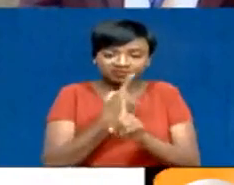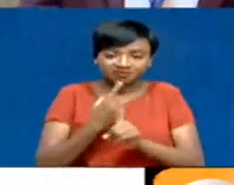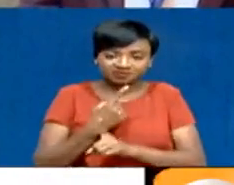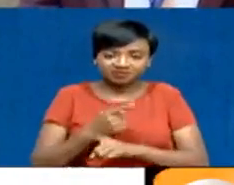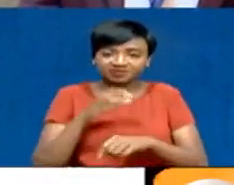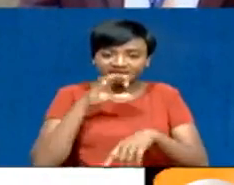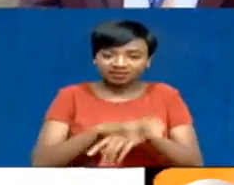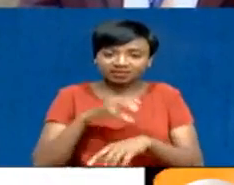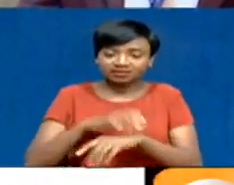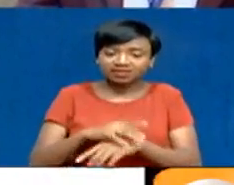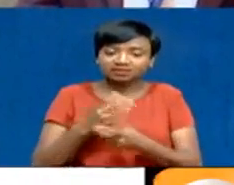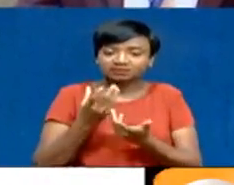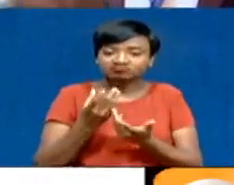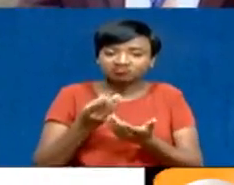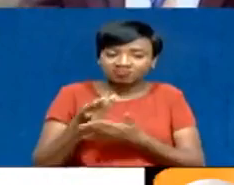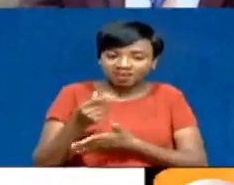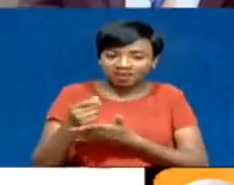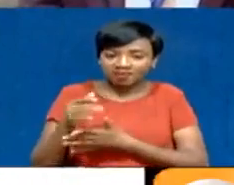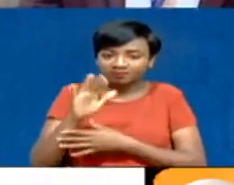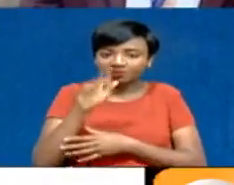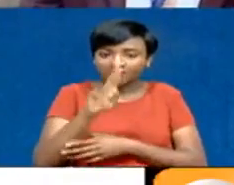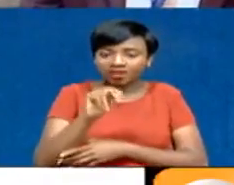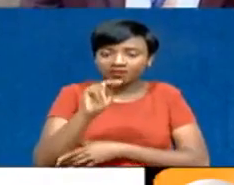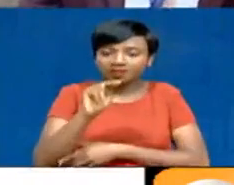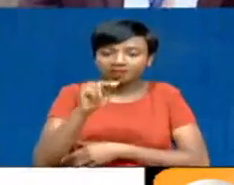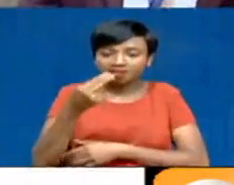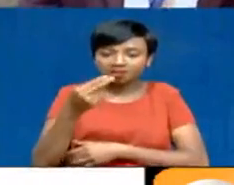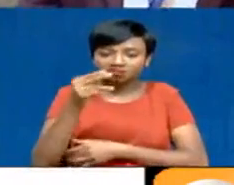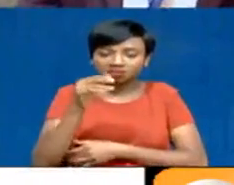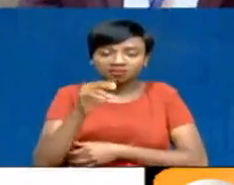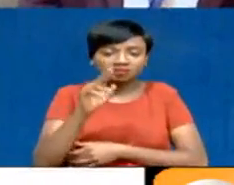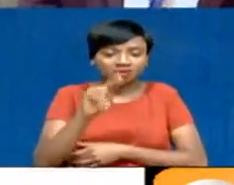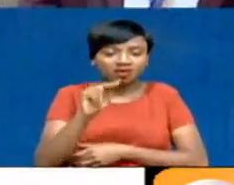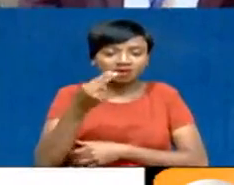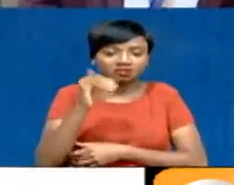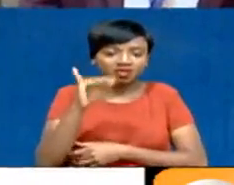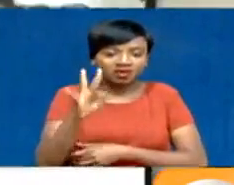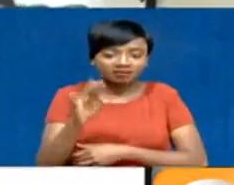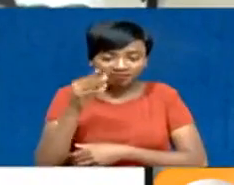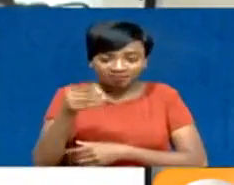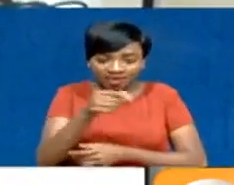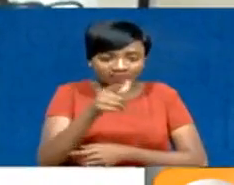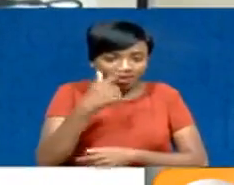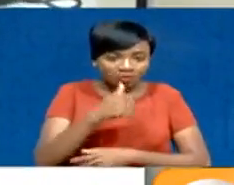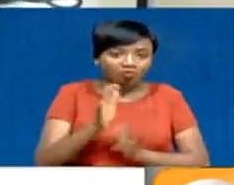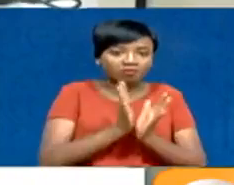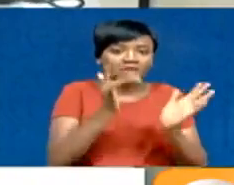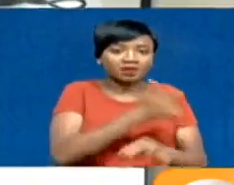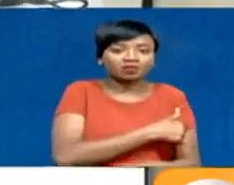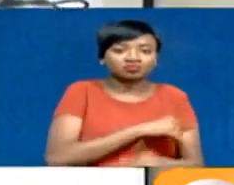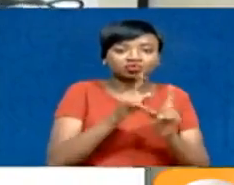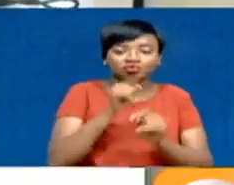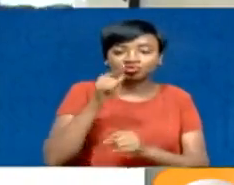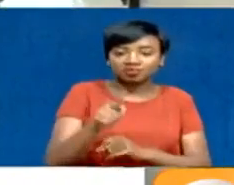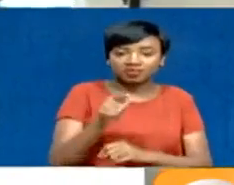of refunds and payments from NHIF are public facilities. The Level 6 hospital